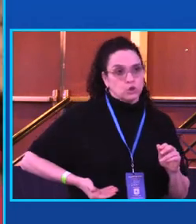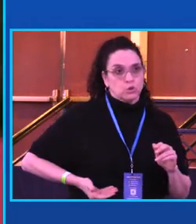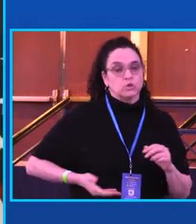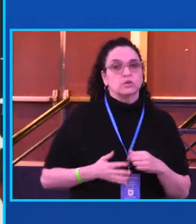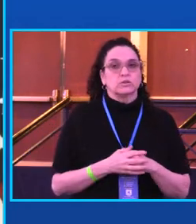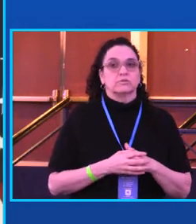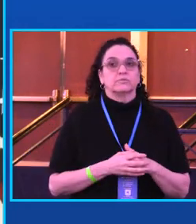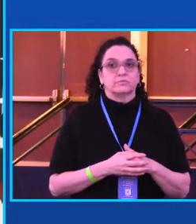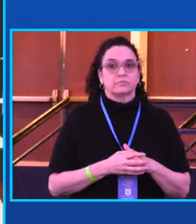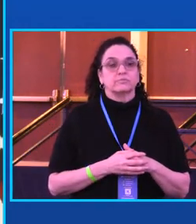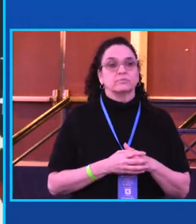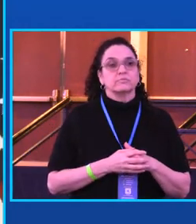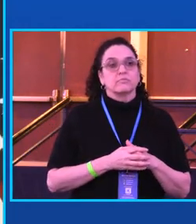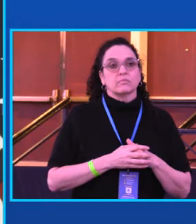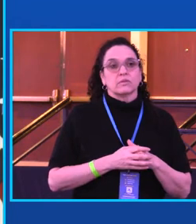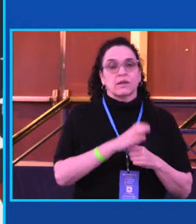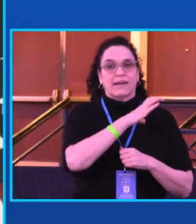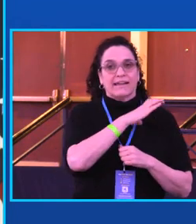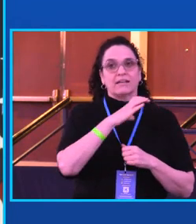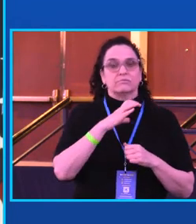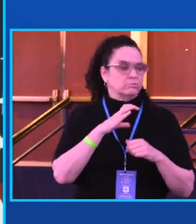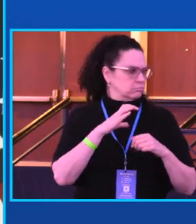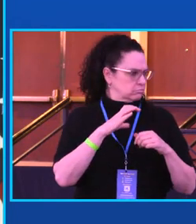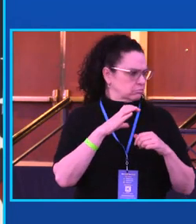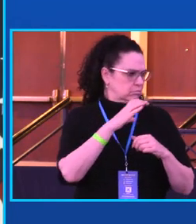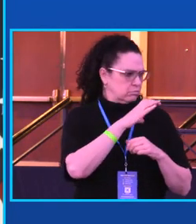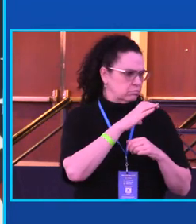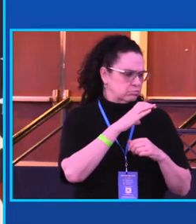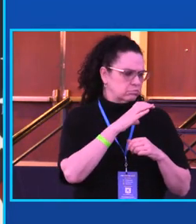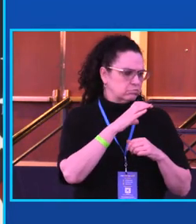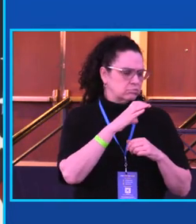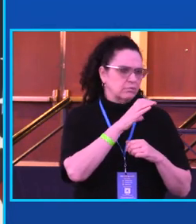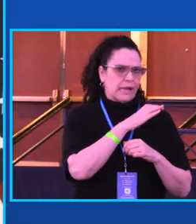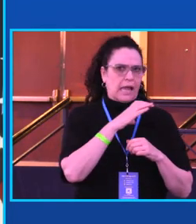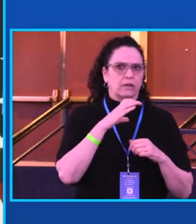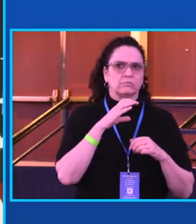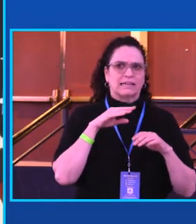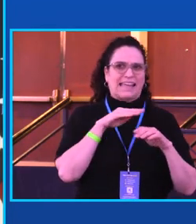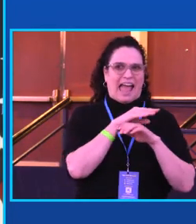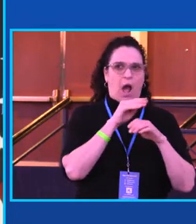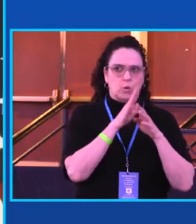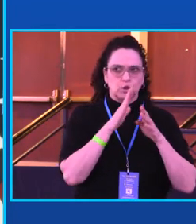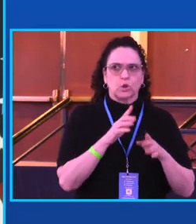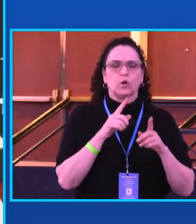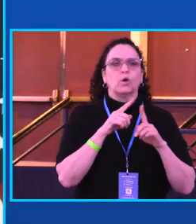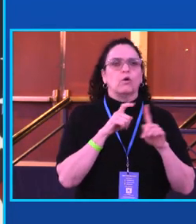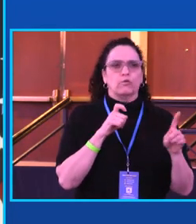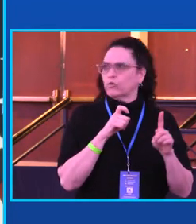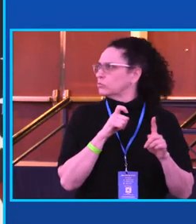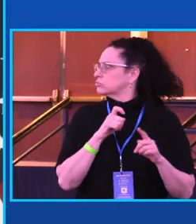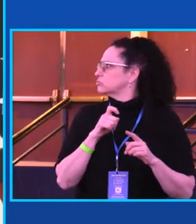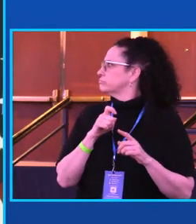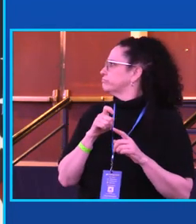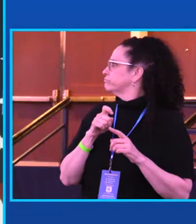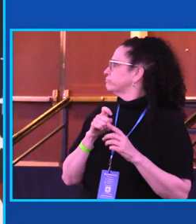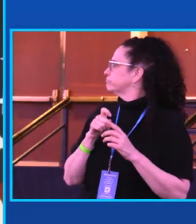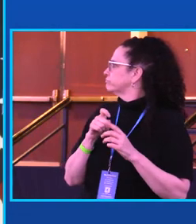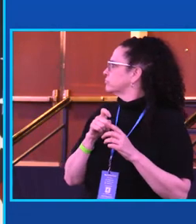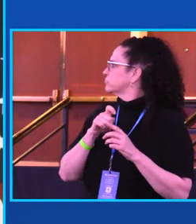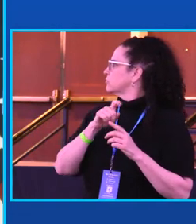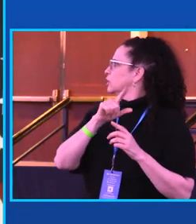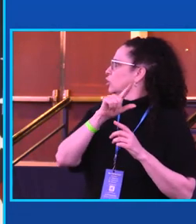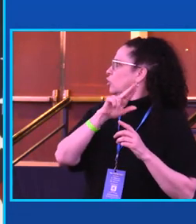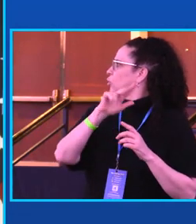third person is Councillor Rusi Lewisham from Boston, who will speak about how we are